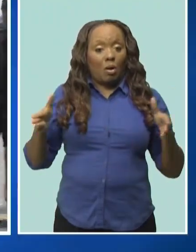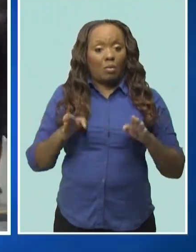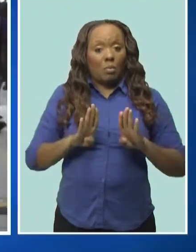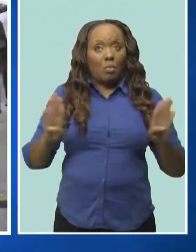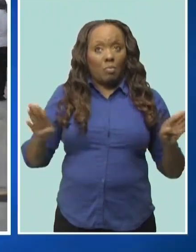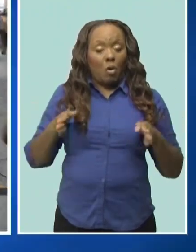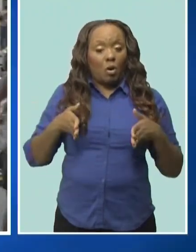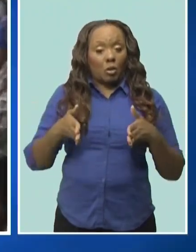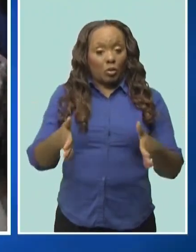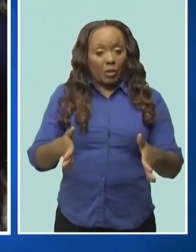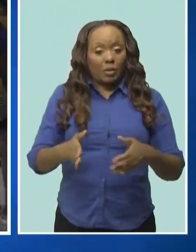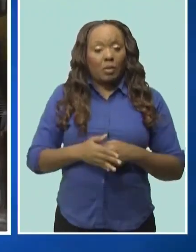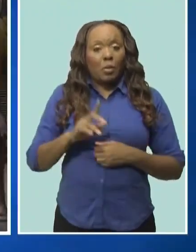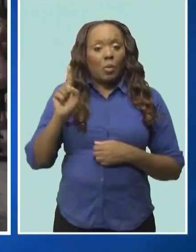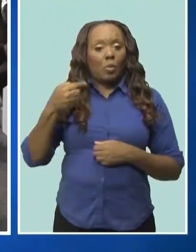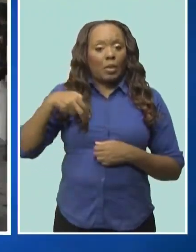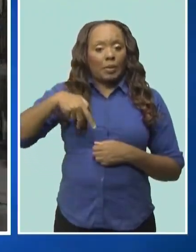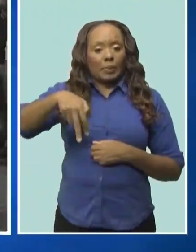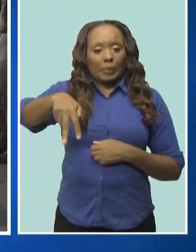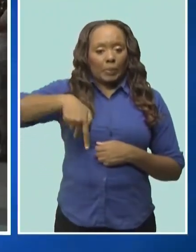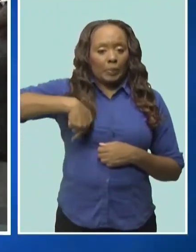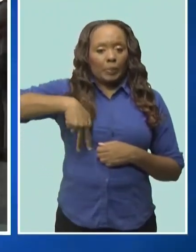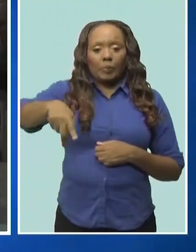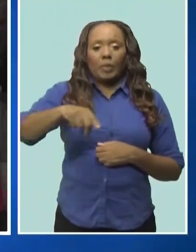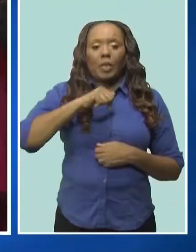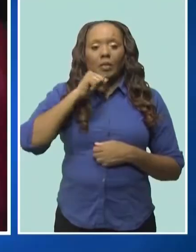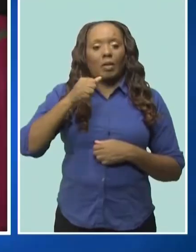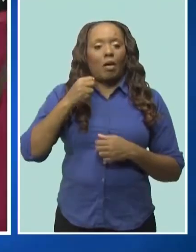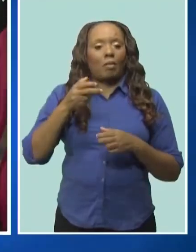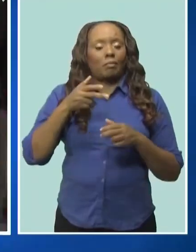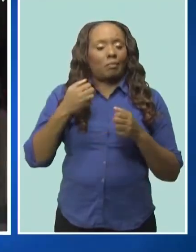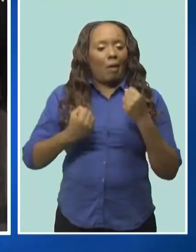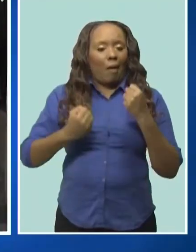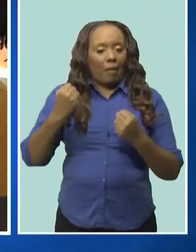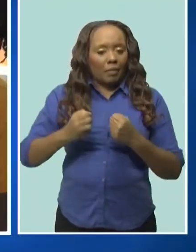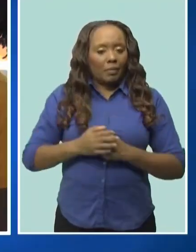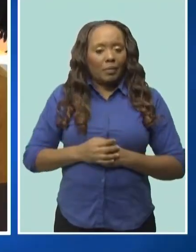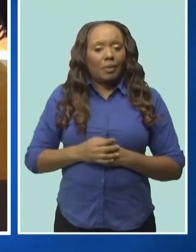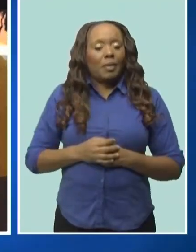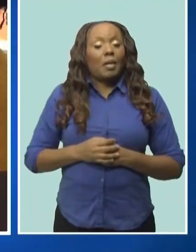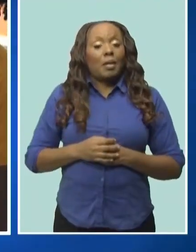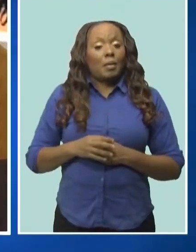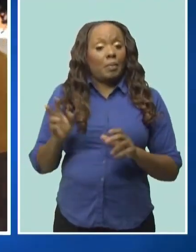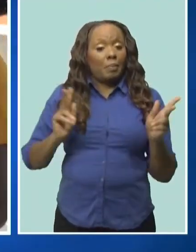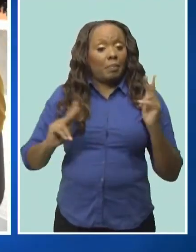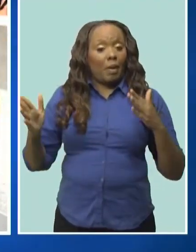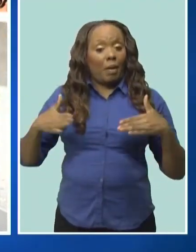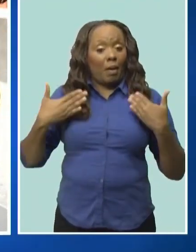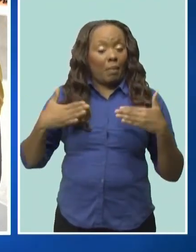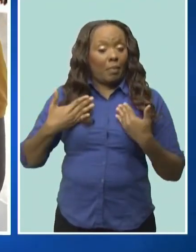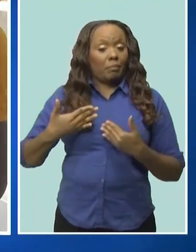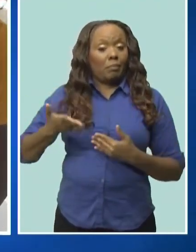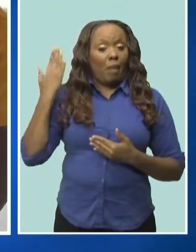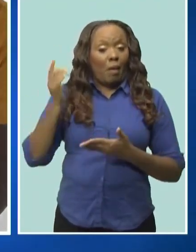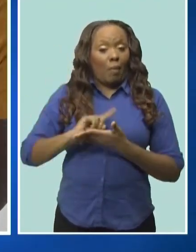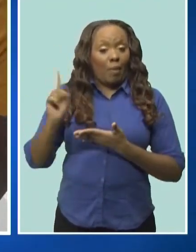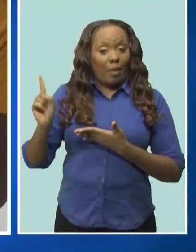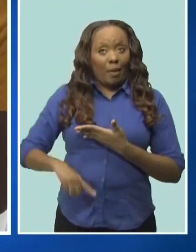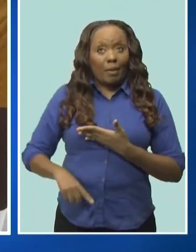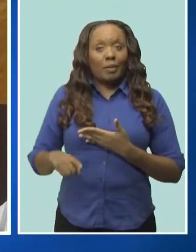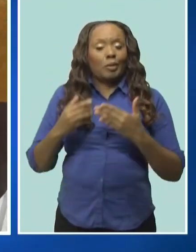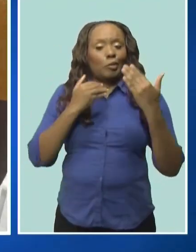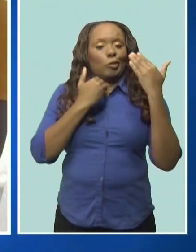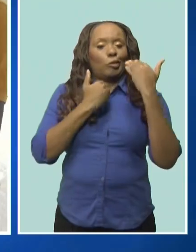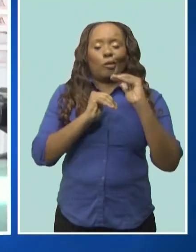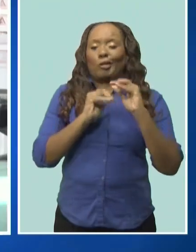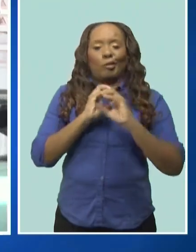of Energy and Business, Senator Lisa Cummins, says officials are happy with the Broad Street Mall marketplace held over the weekend, which restricted much